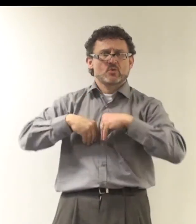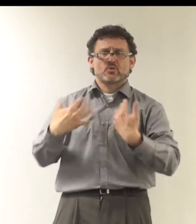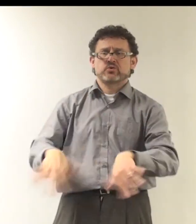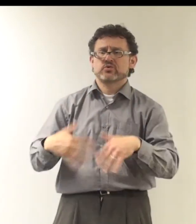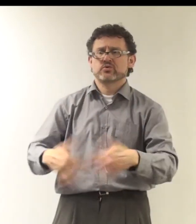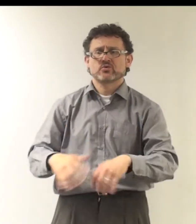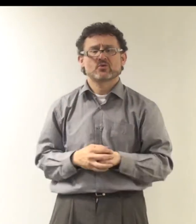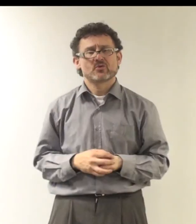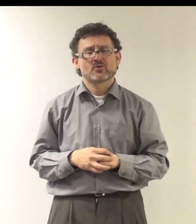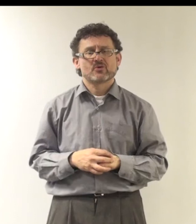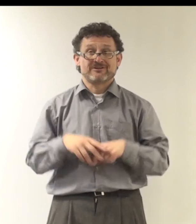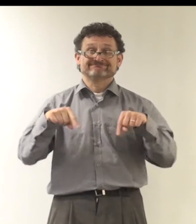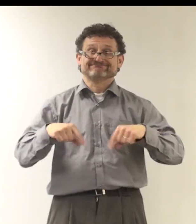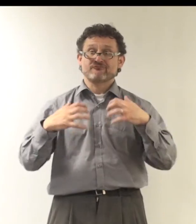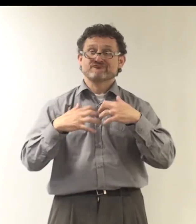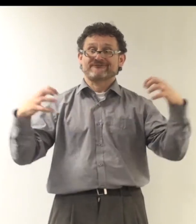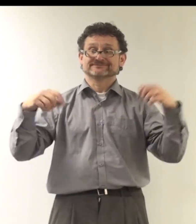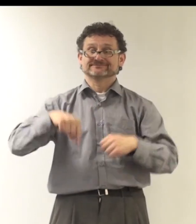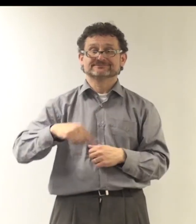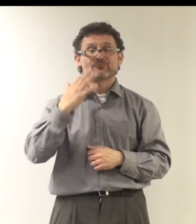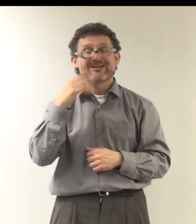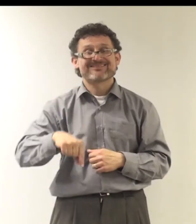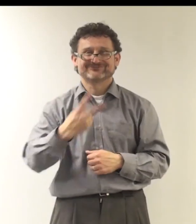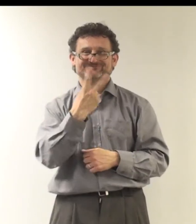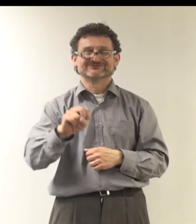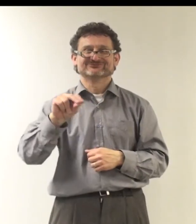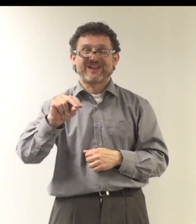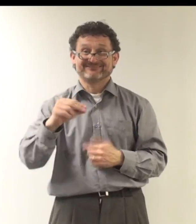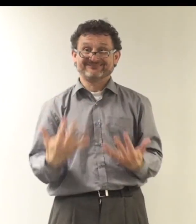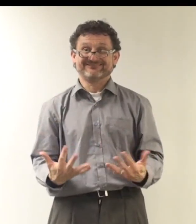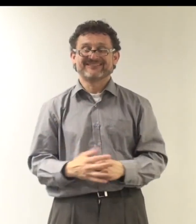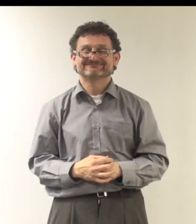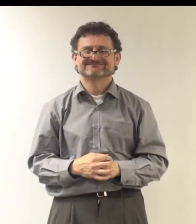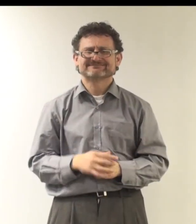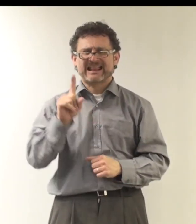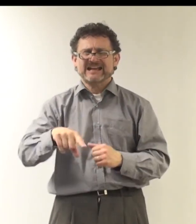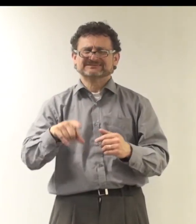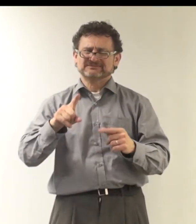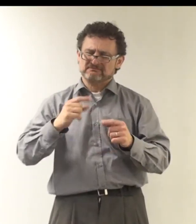London. Let's make a difference across the country, because we can do it. Thank you.